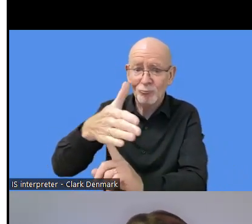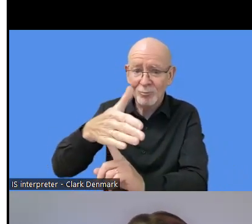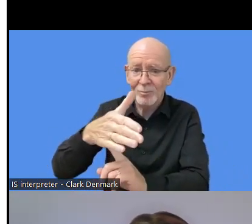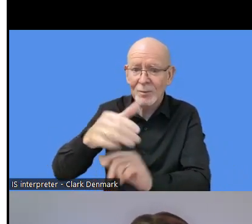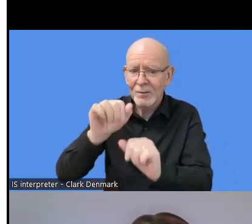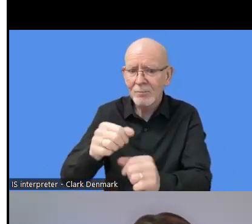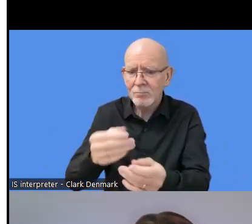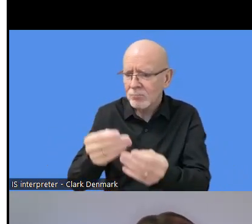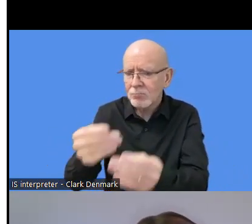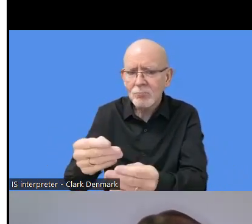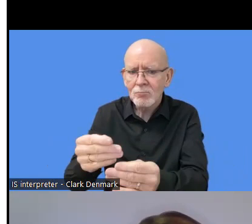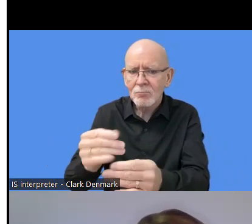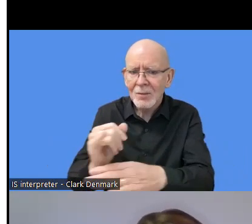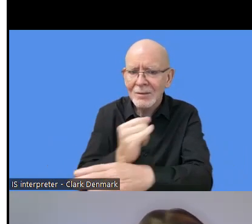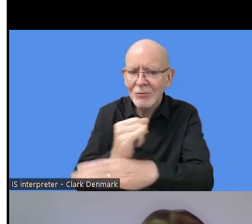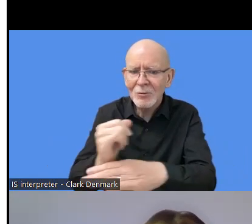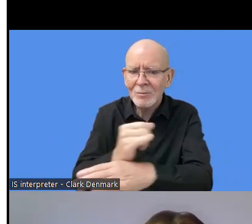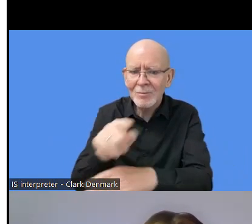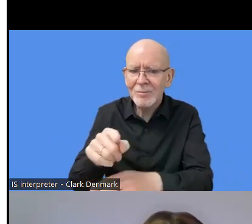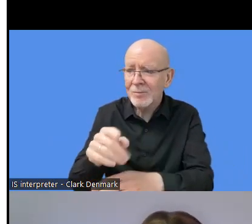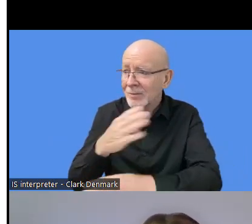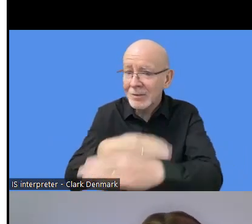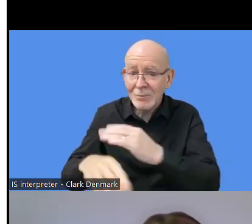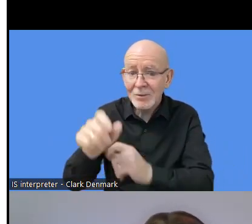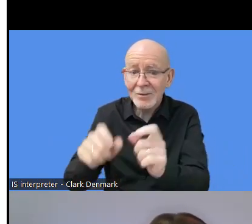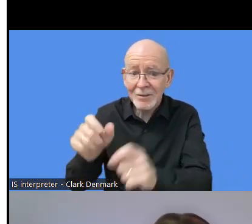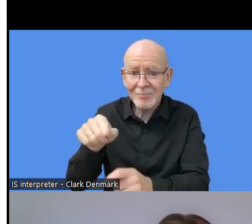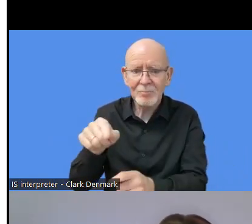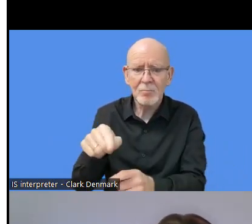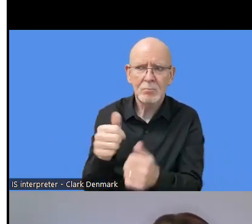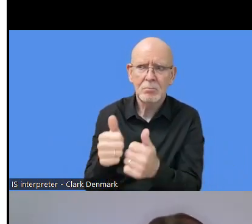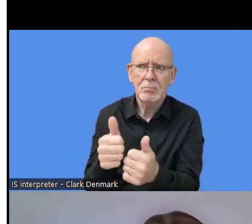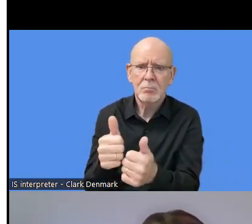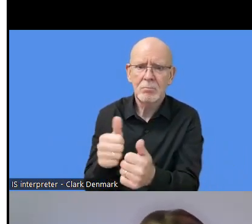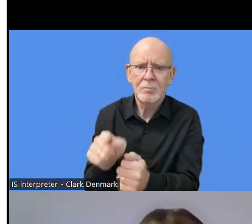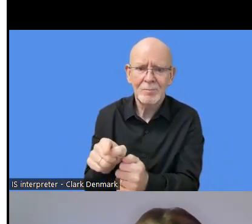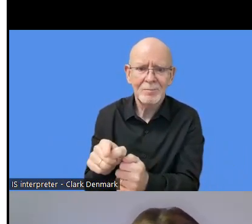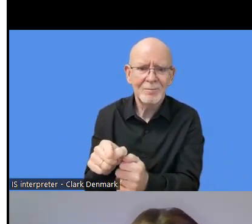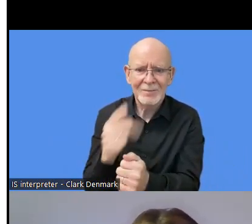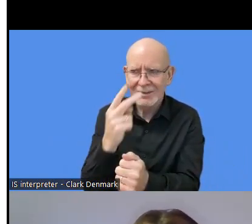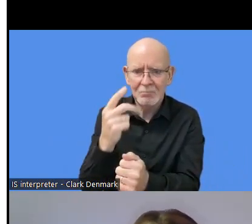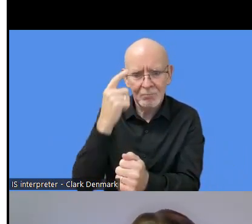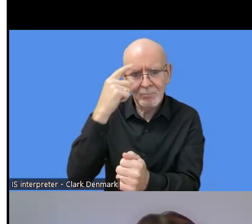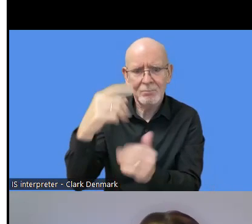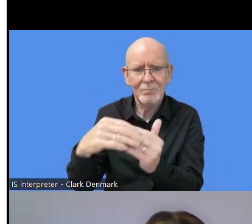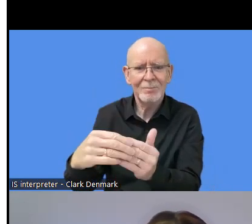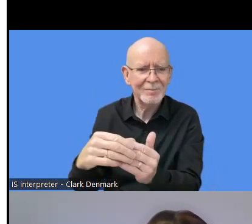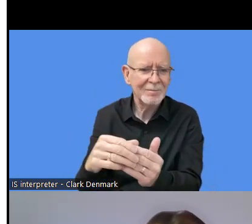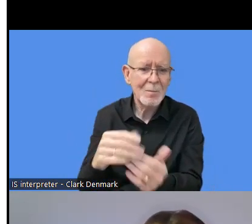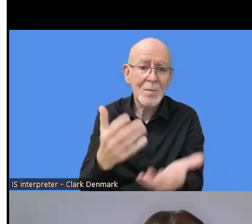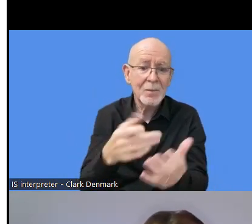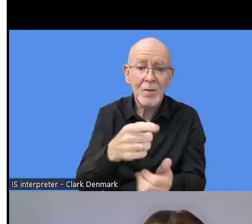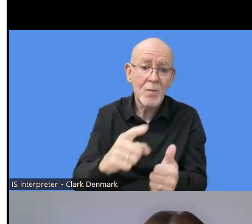sector, who is partnering with a local DPO to improve the employability of persons with disabilities, this